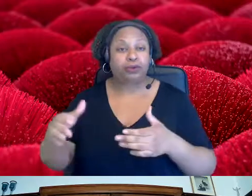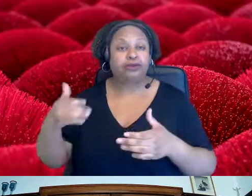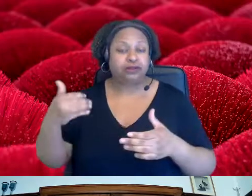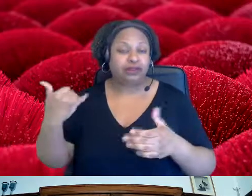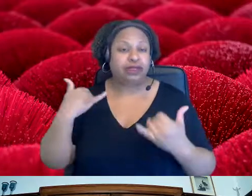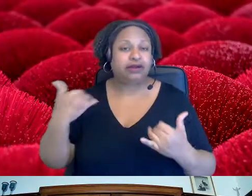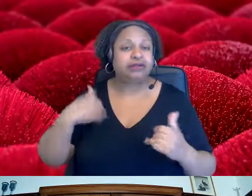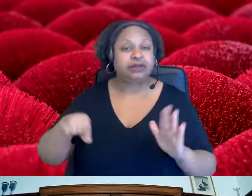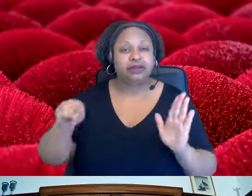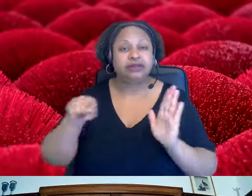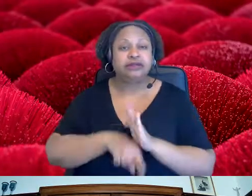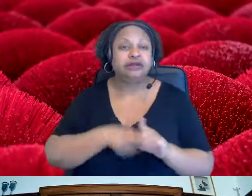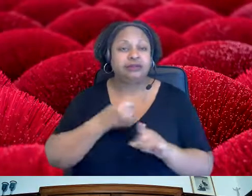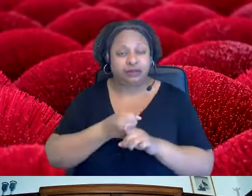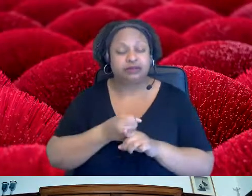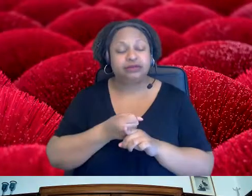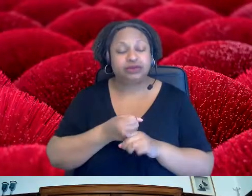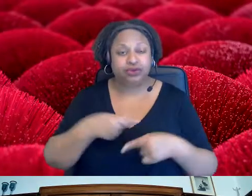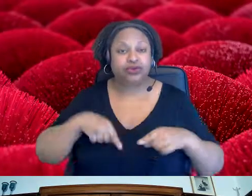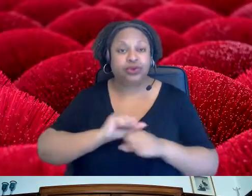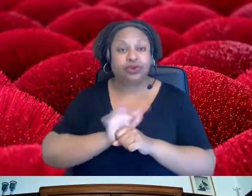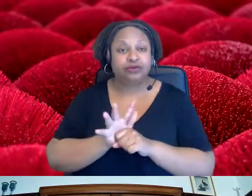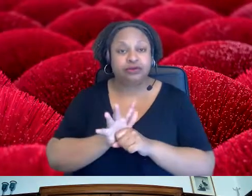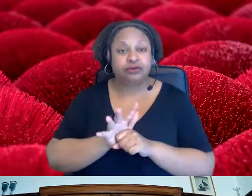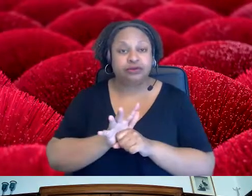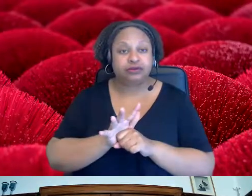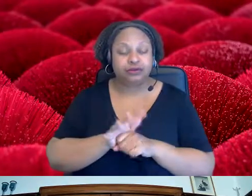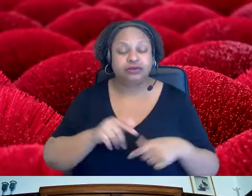Greg. It really resonated a lot with